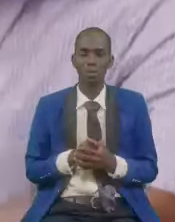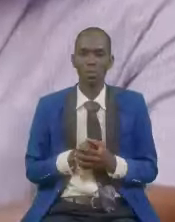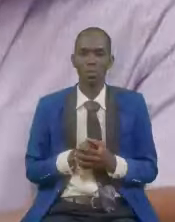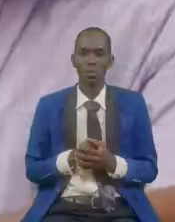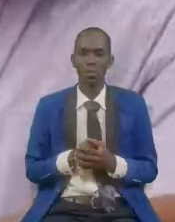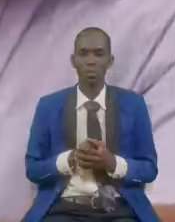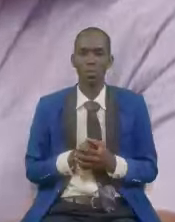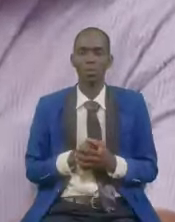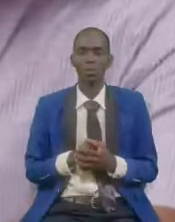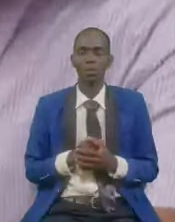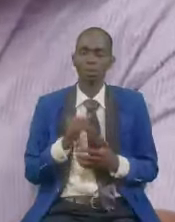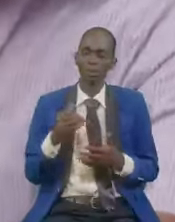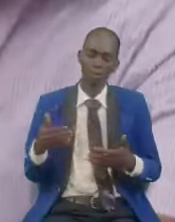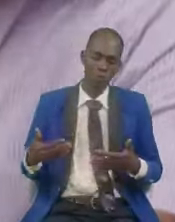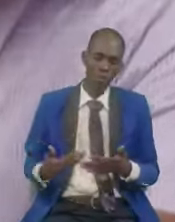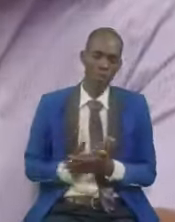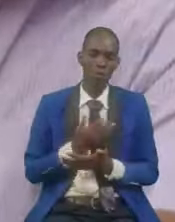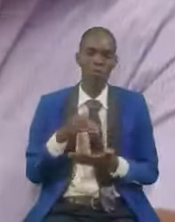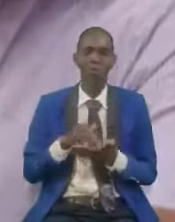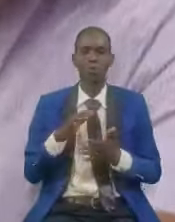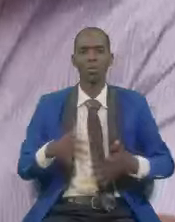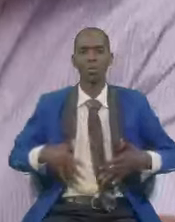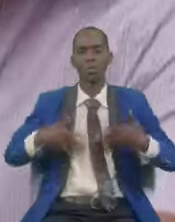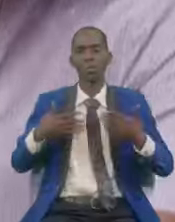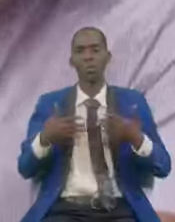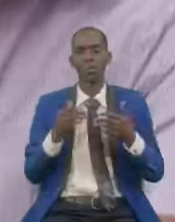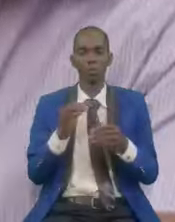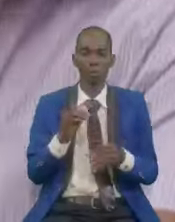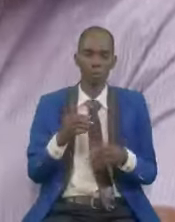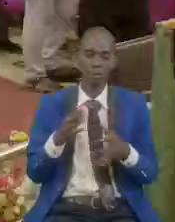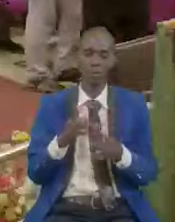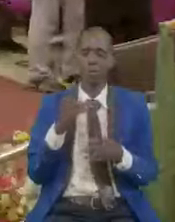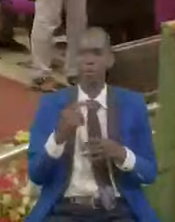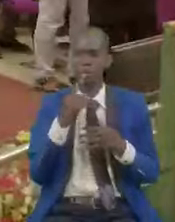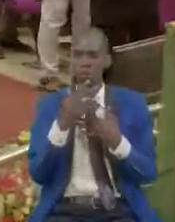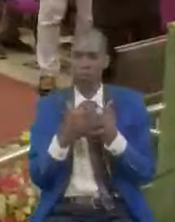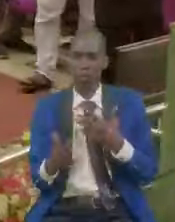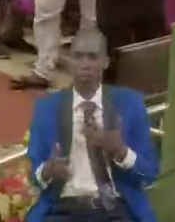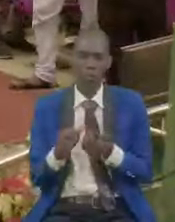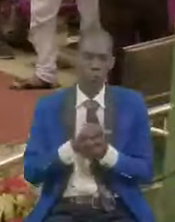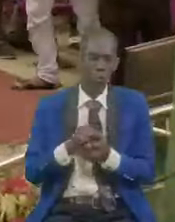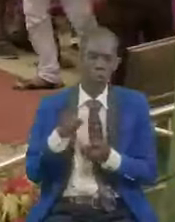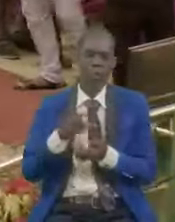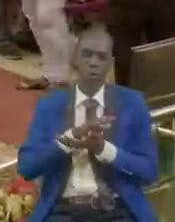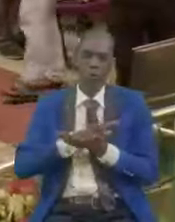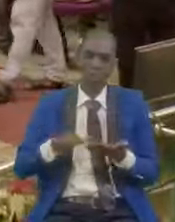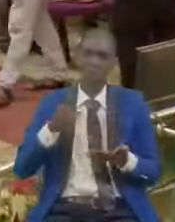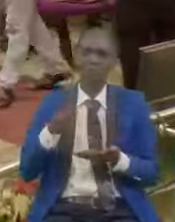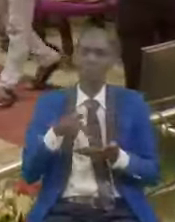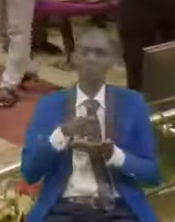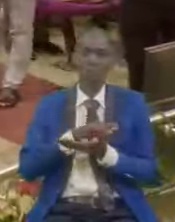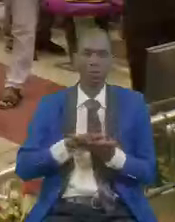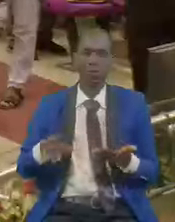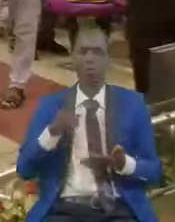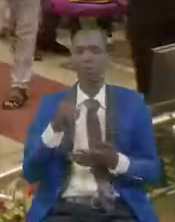Renew your life. Let the blood wash you, cleanse you, purge you, purify you, renew you,